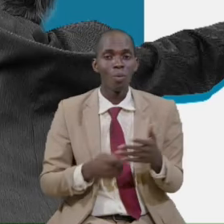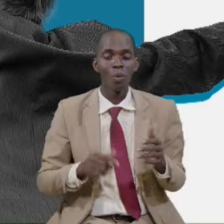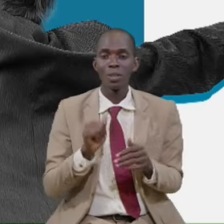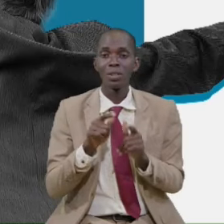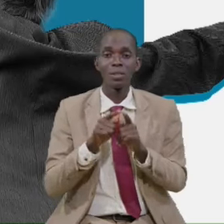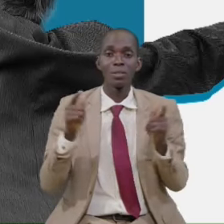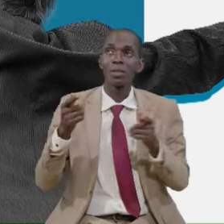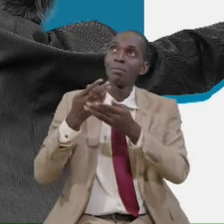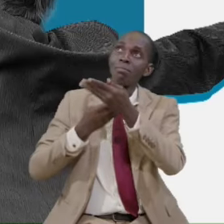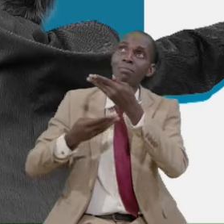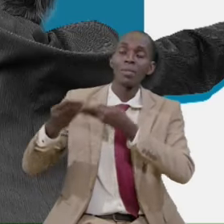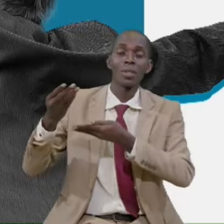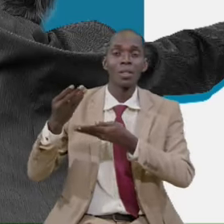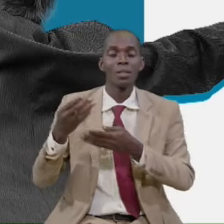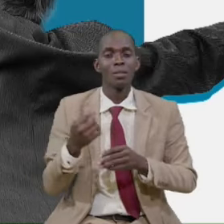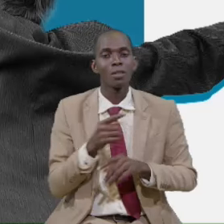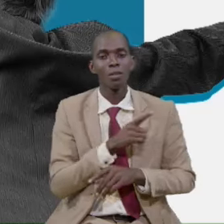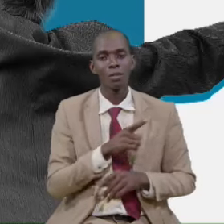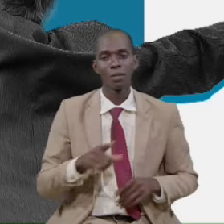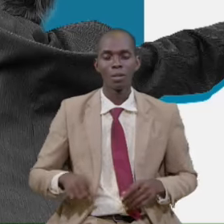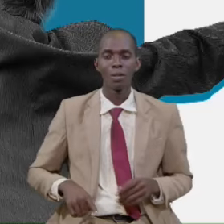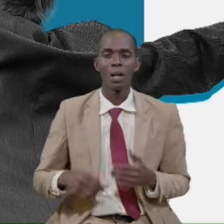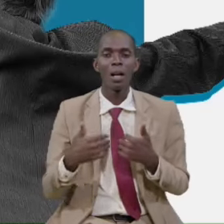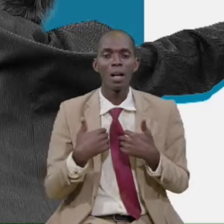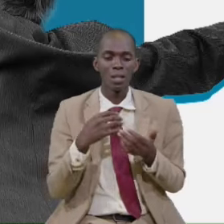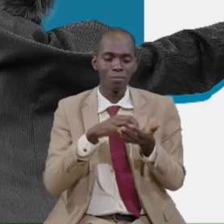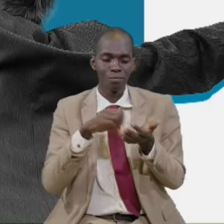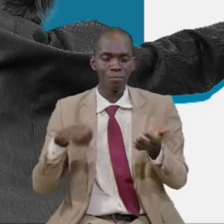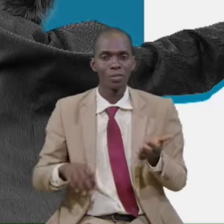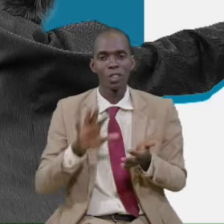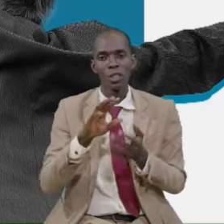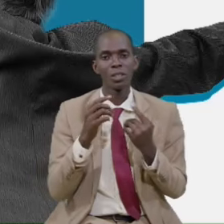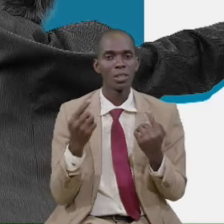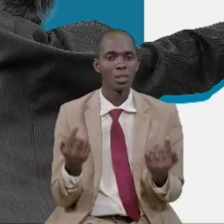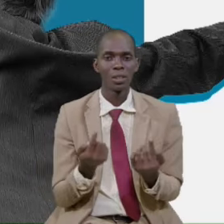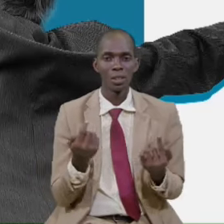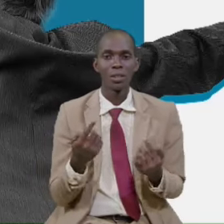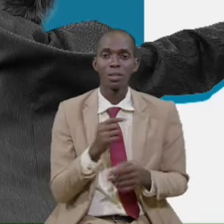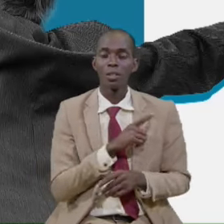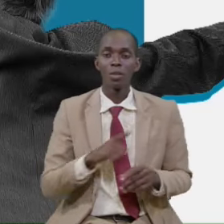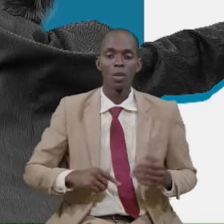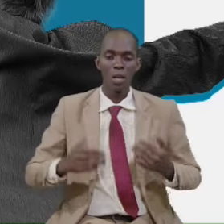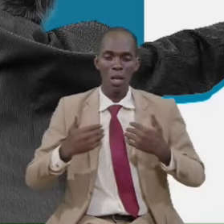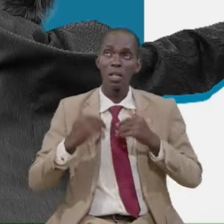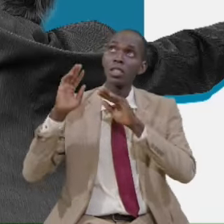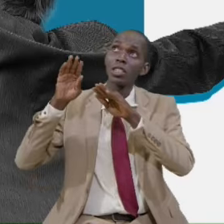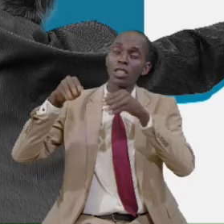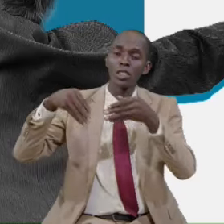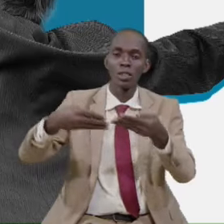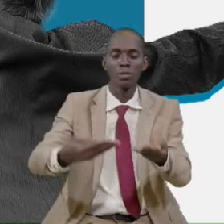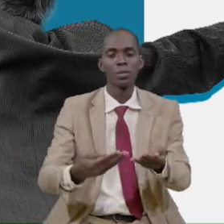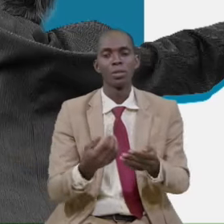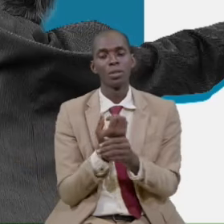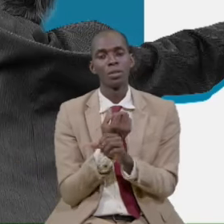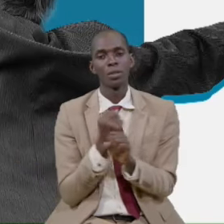The Lord has taken away your sins. The Lord has given you salvation. Feel free now and be